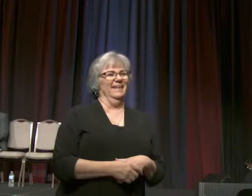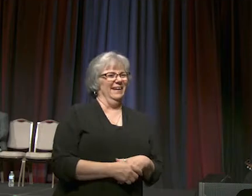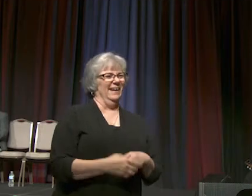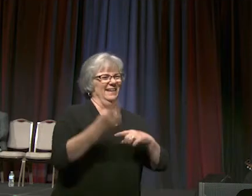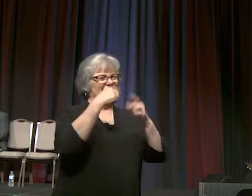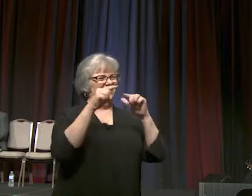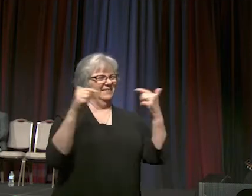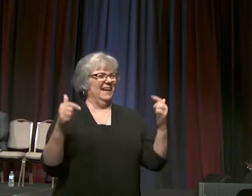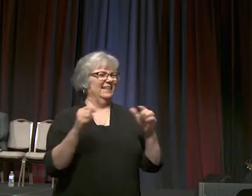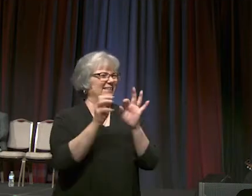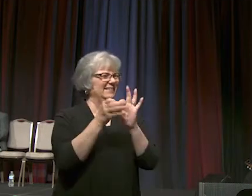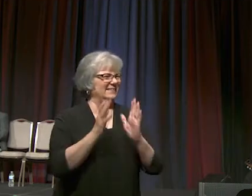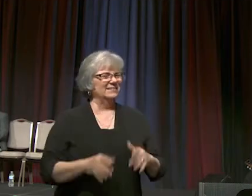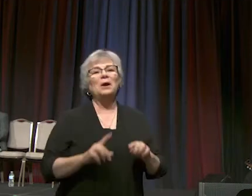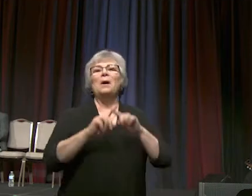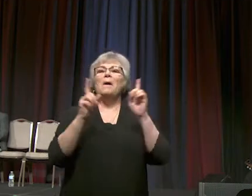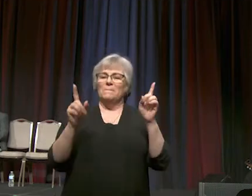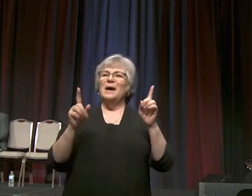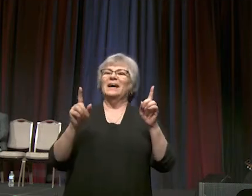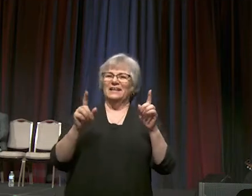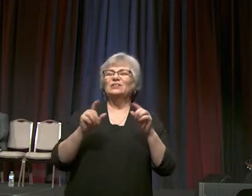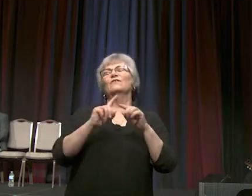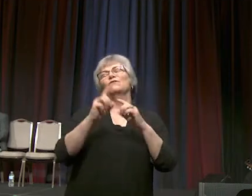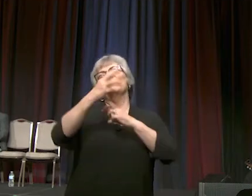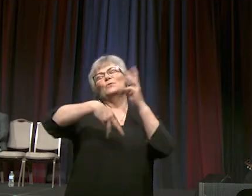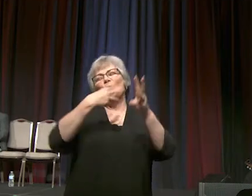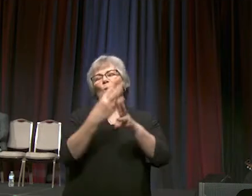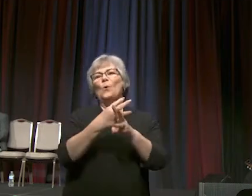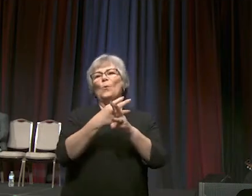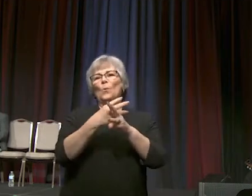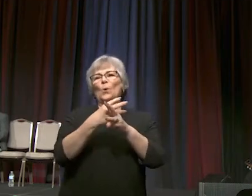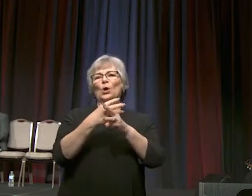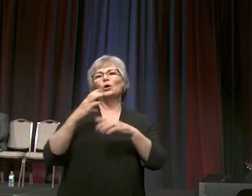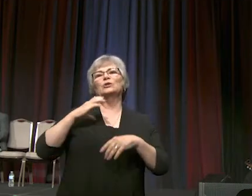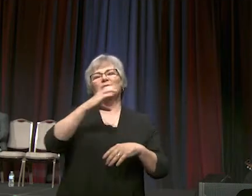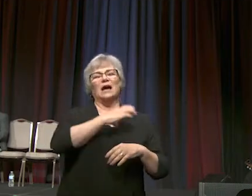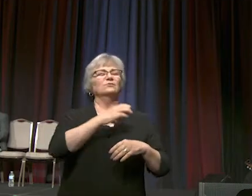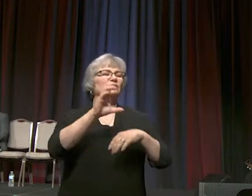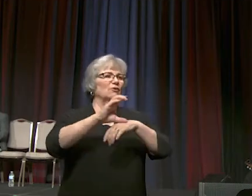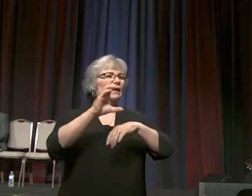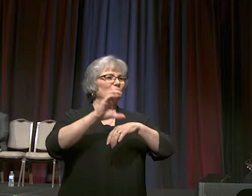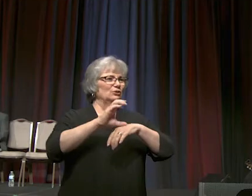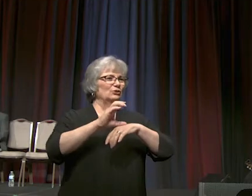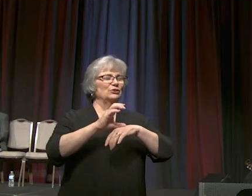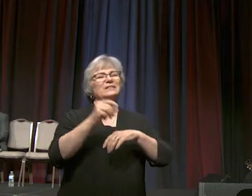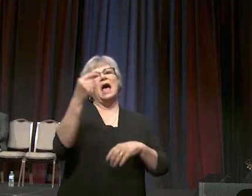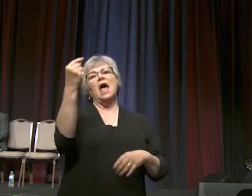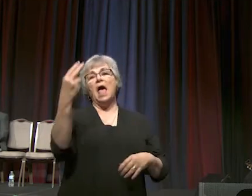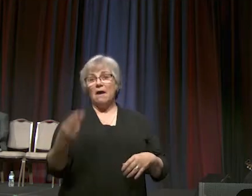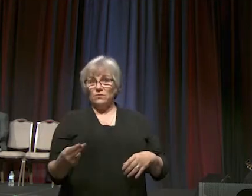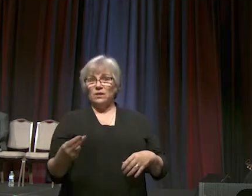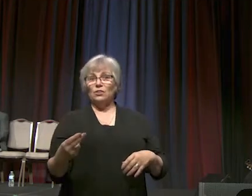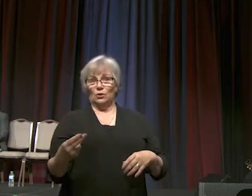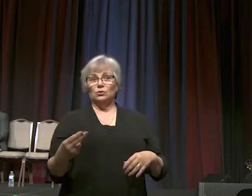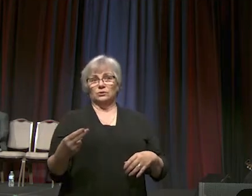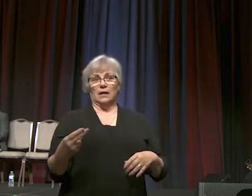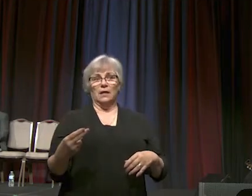But this is from the World Council of Churches. They are encouraging everyone every Thursday to wear